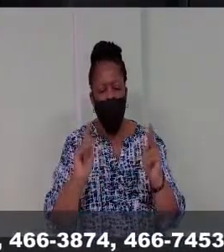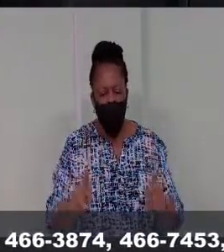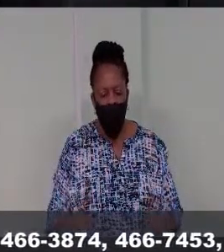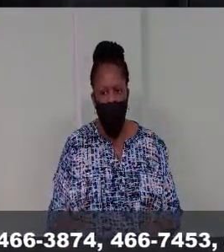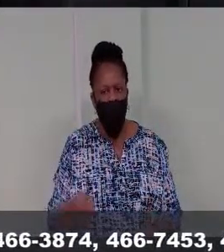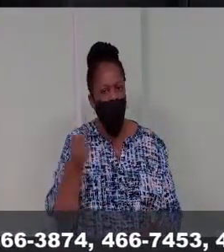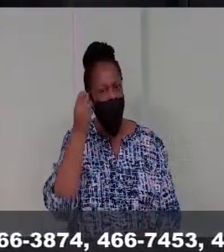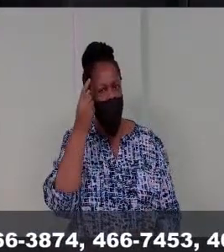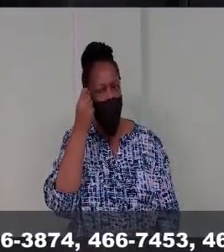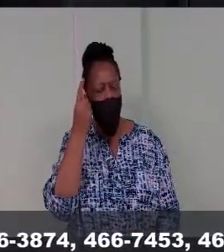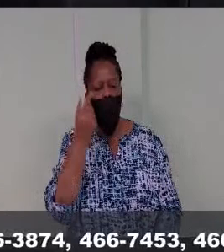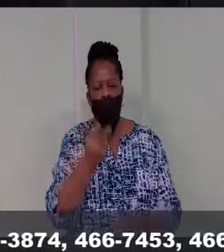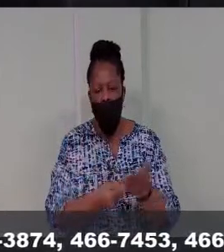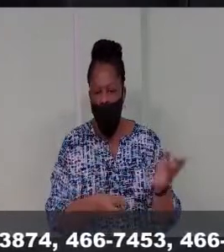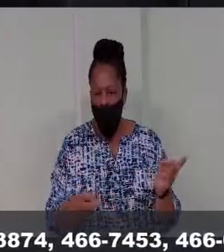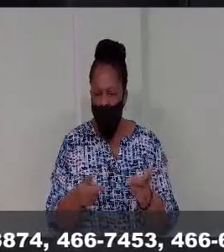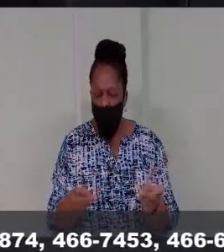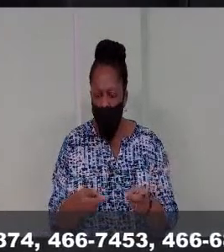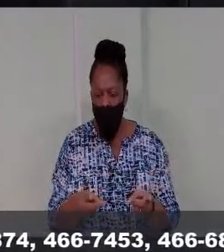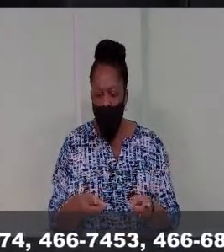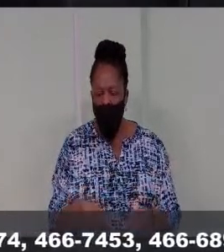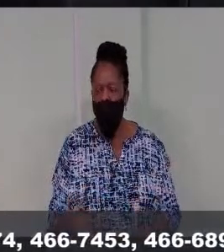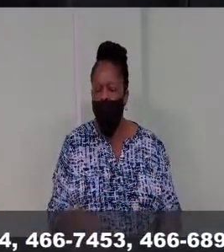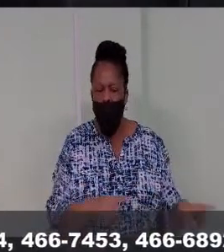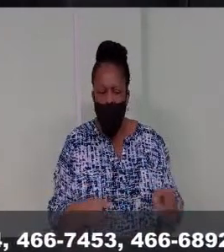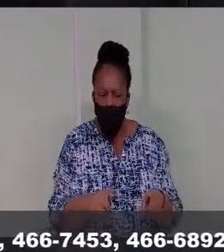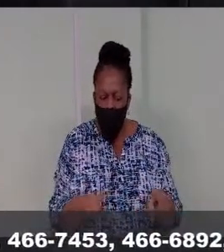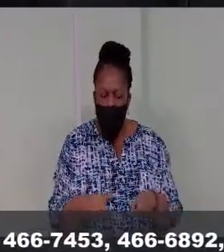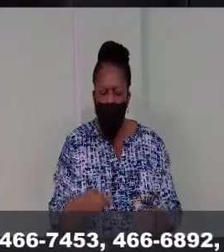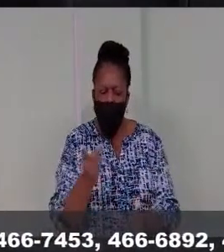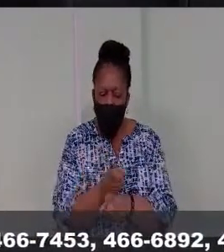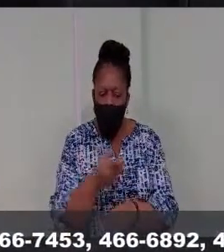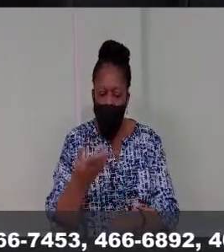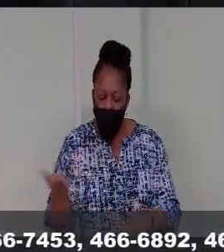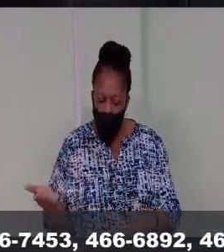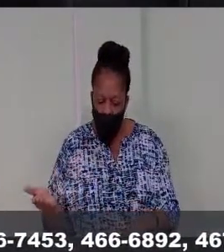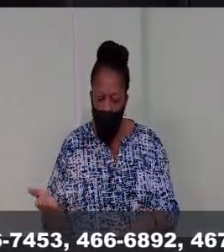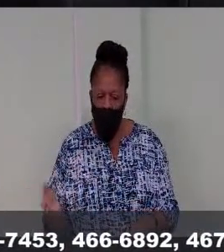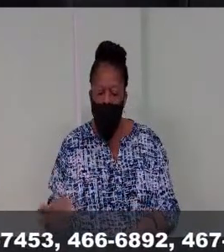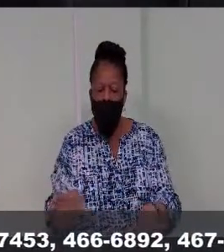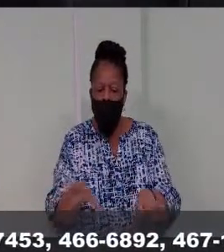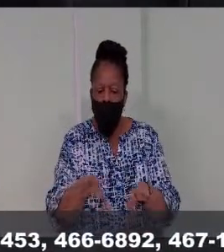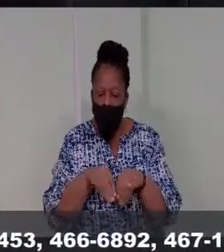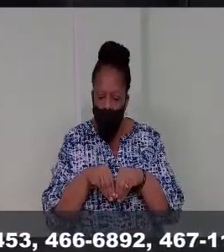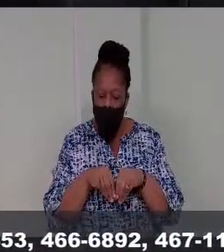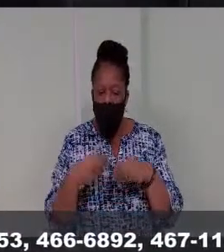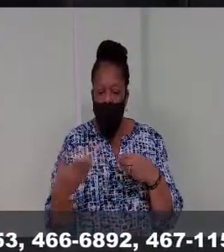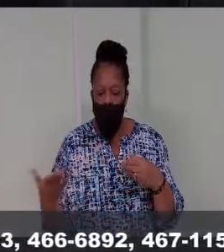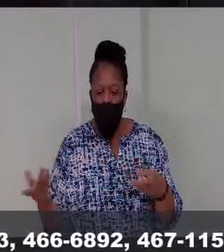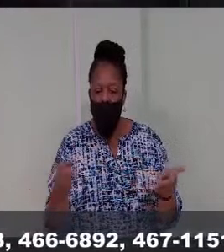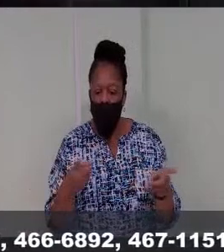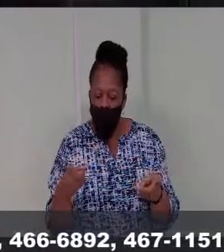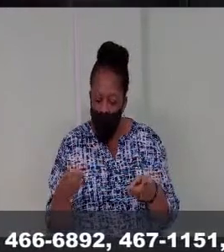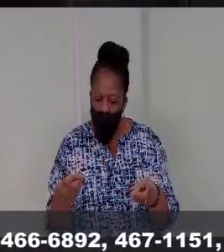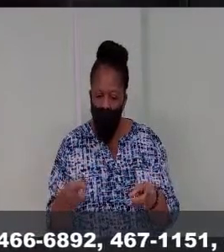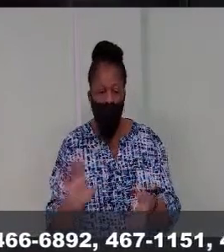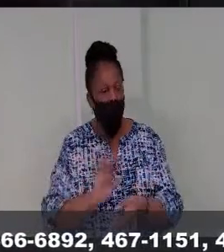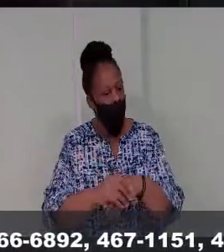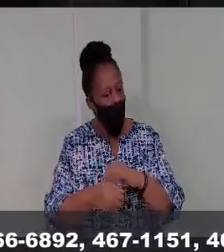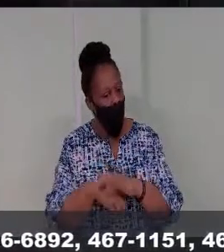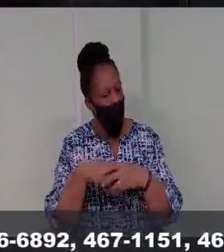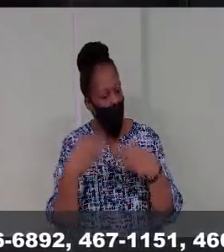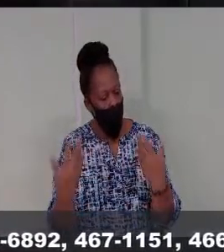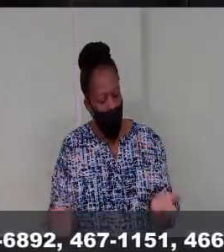doing and adopt the non-pharmaceutical interventions as a new way of life, as they are the only way at